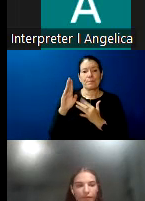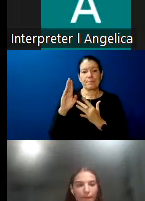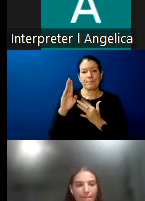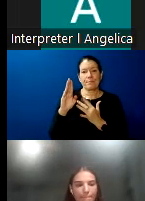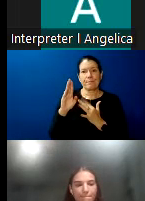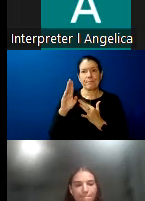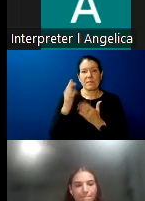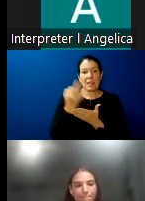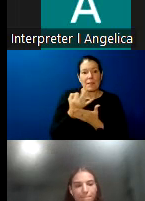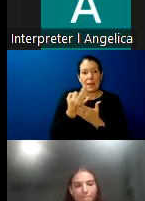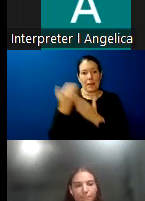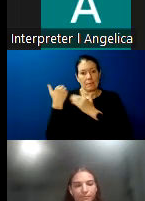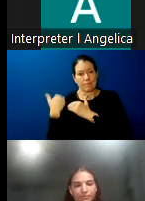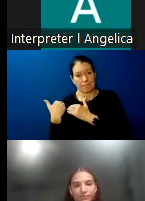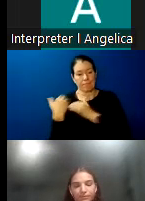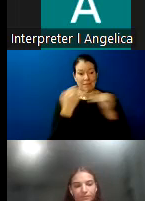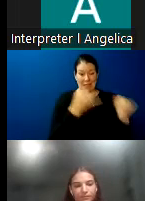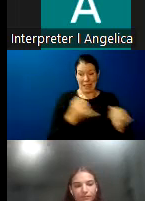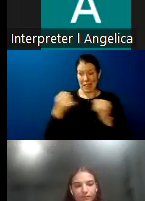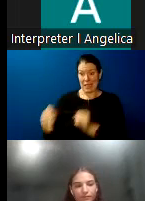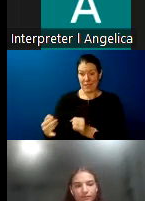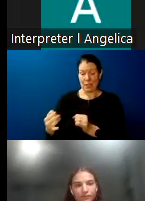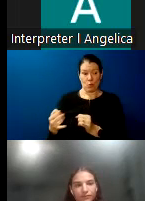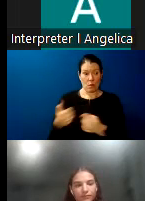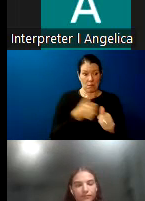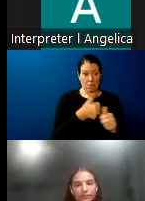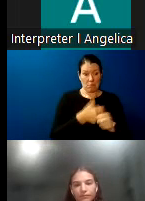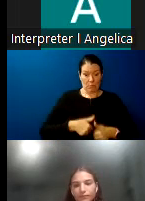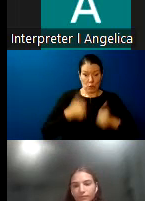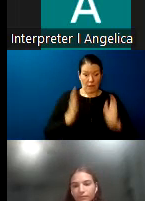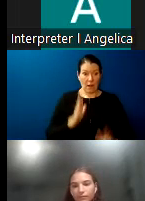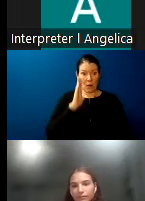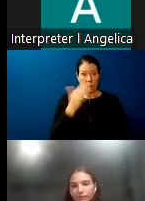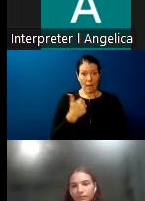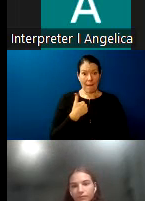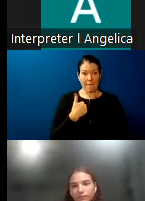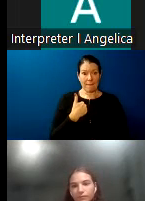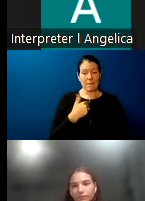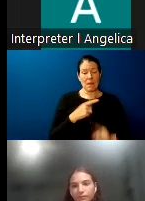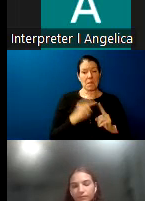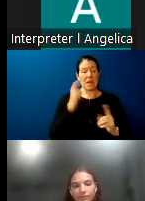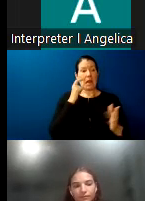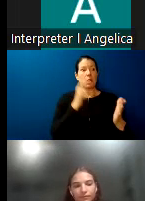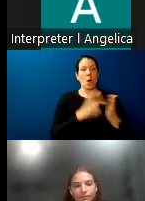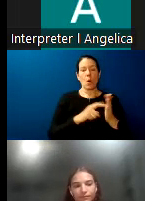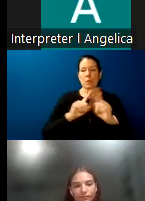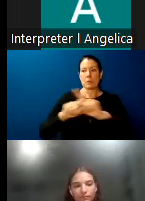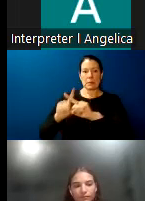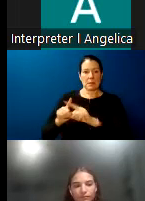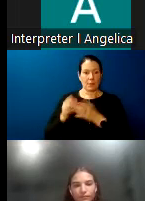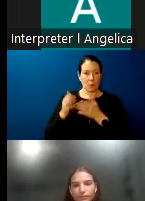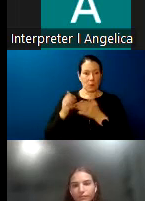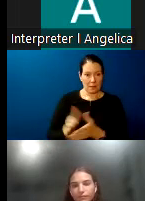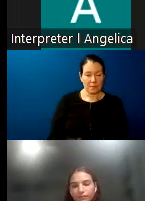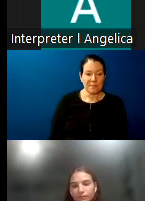the financial burden that individual survivors were gonna have. But I was really seeing that in very anecdotal ways.